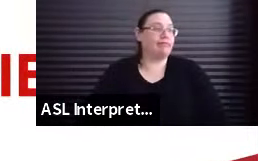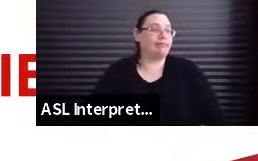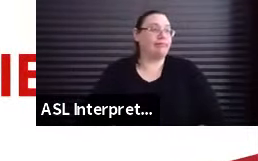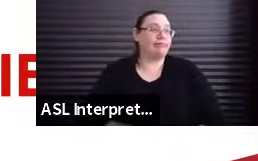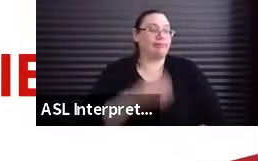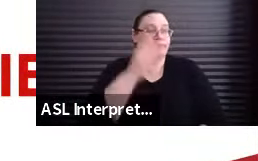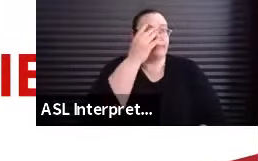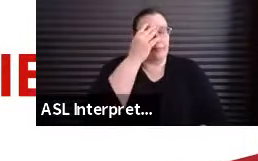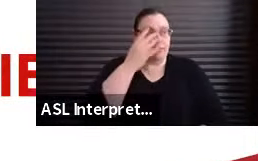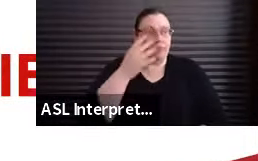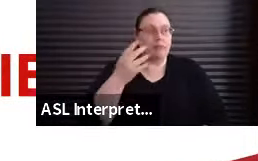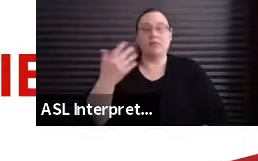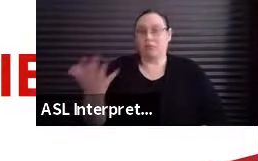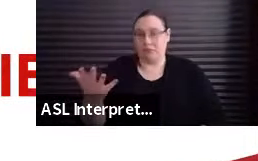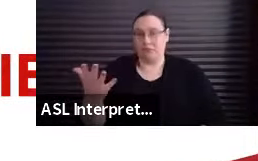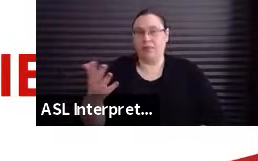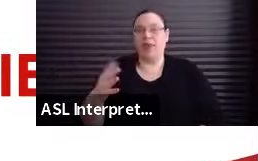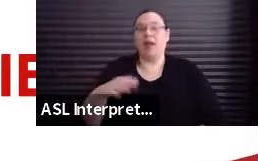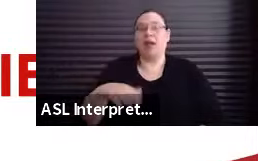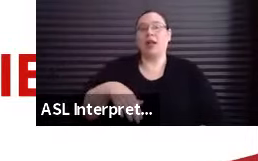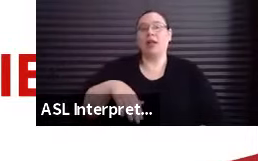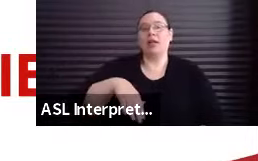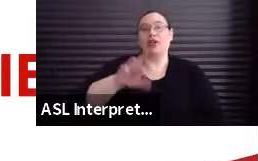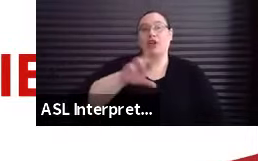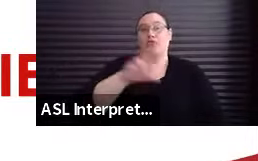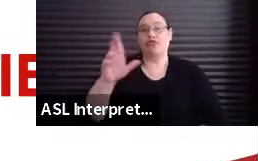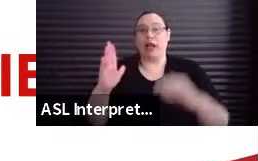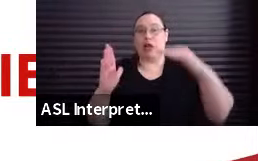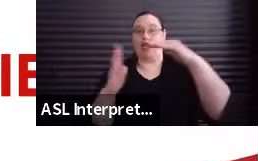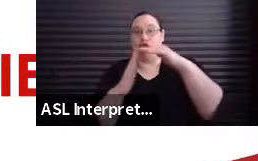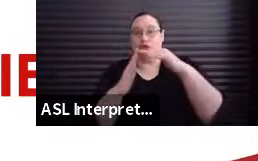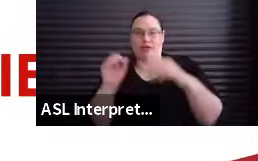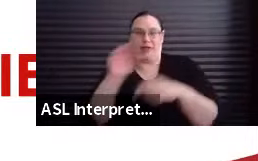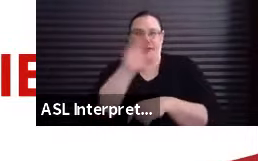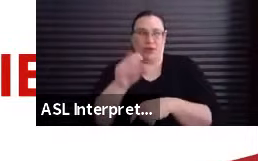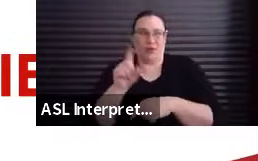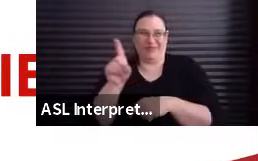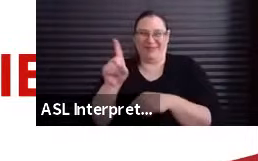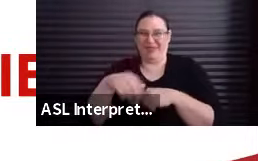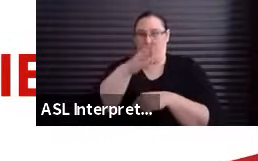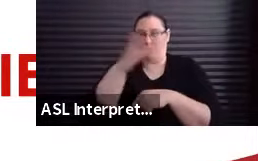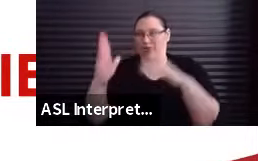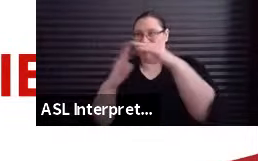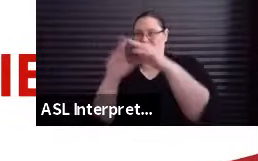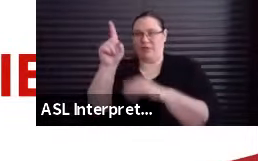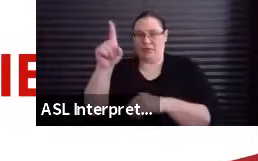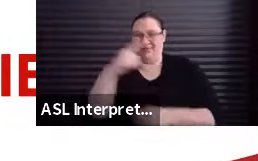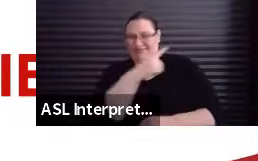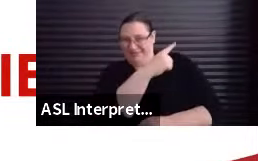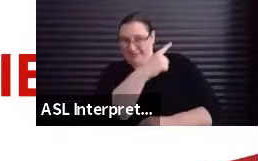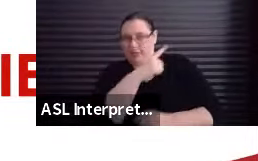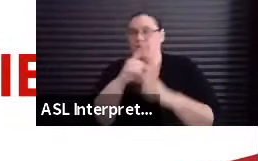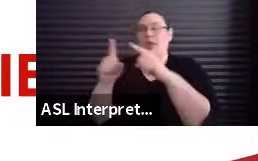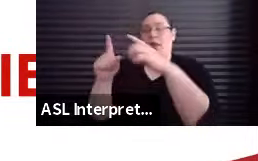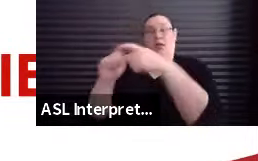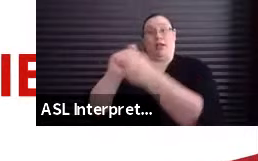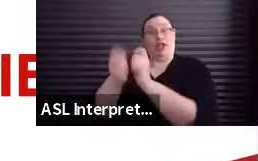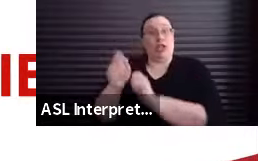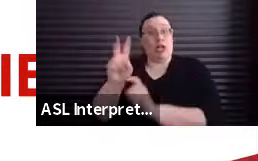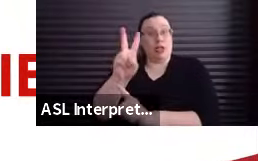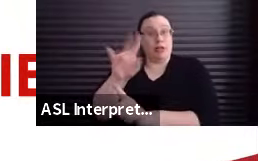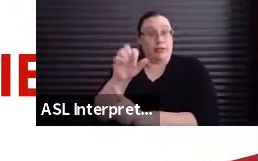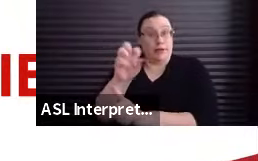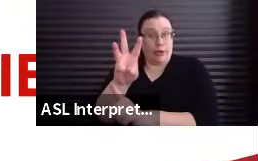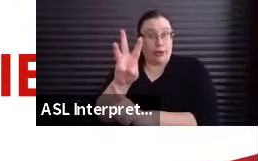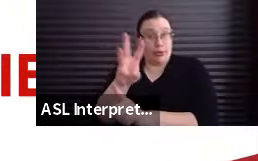Now I'm in the top right corner of the Zoom window because you can change your view. So right now in